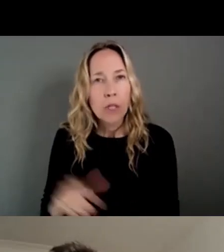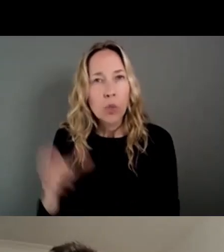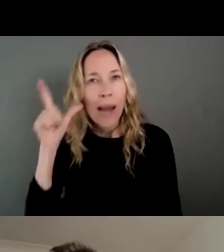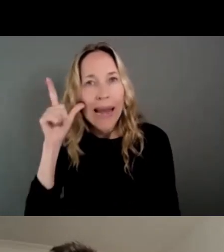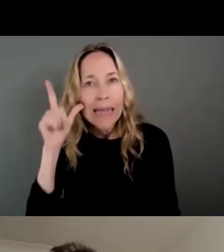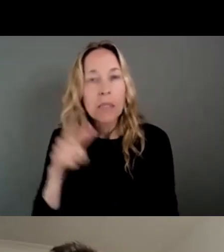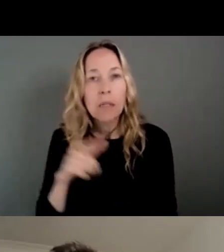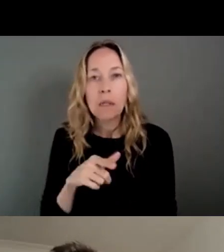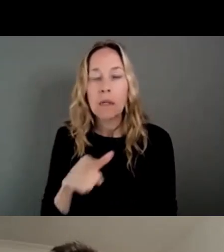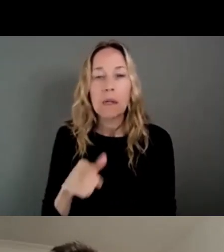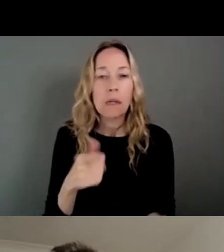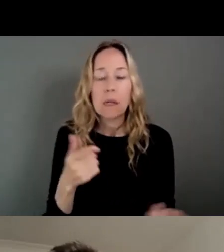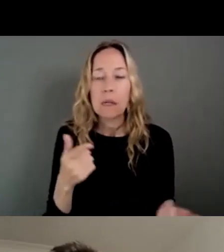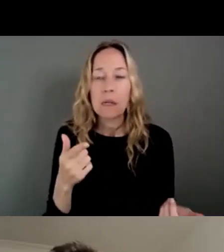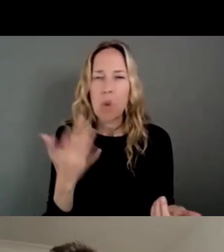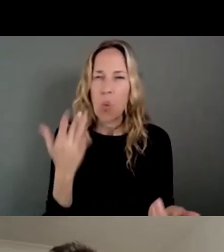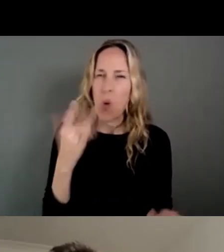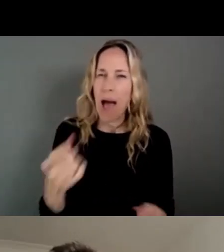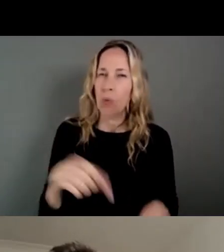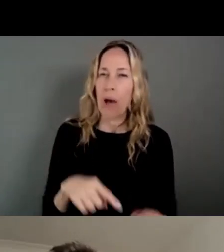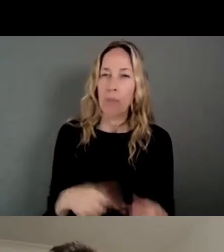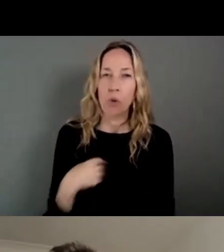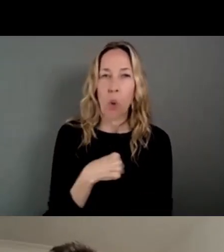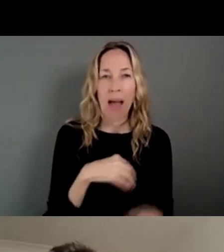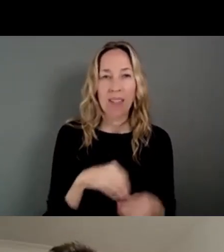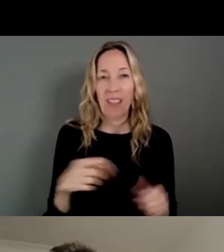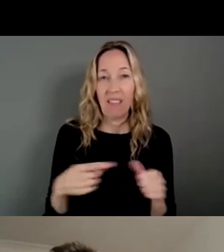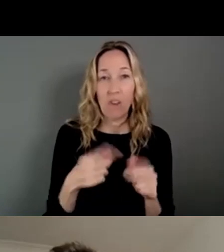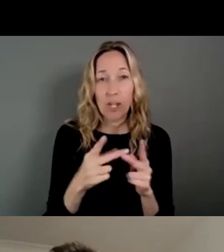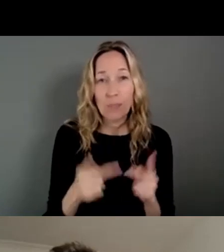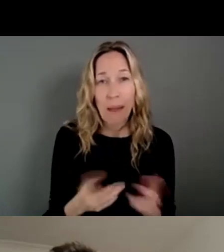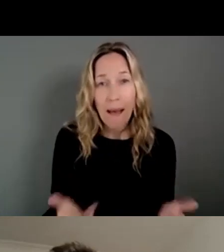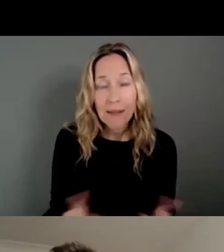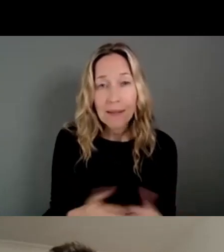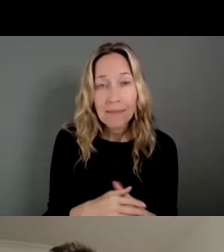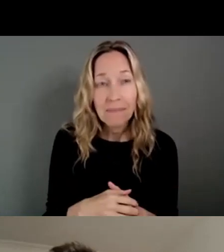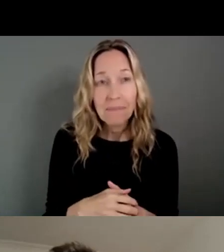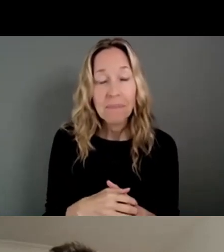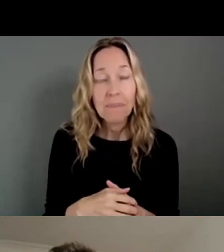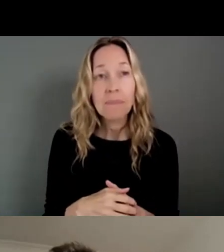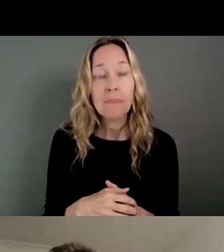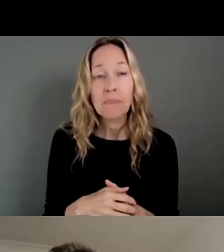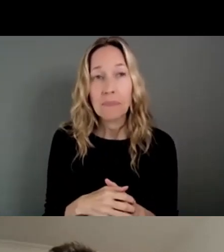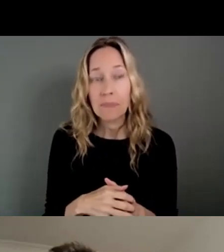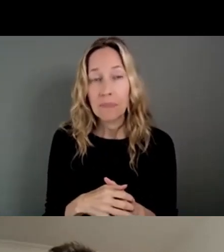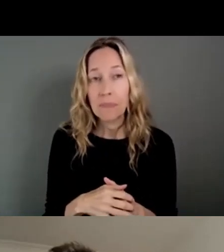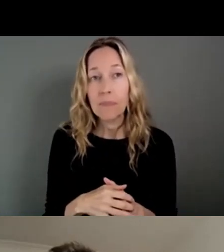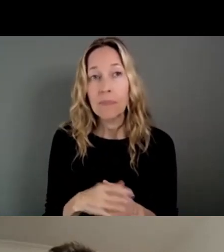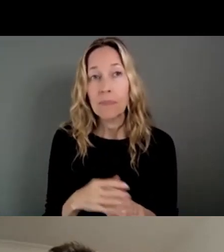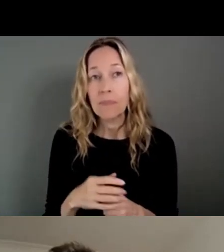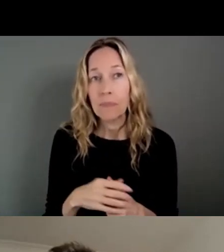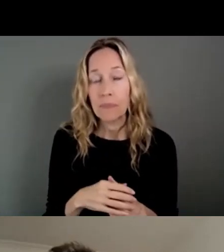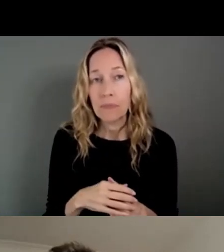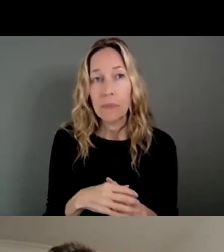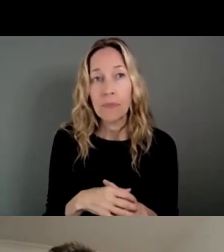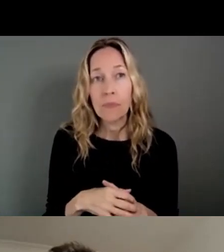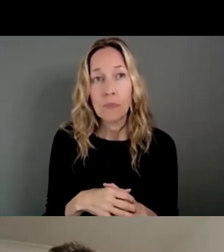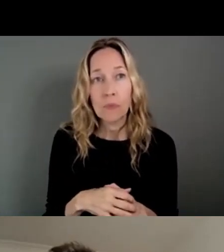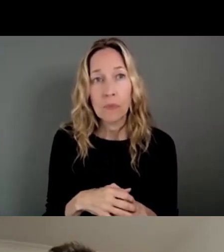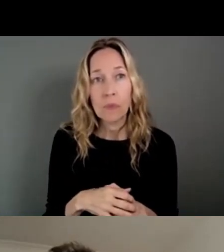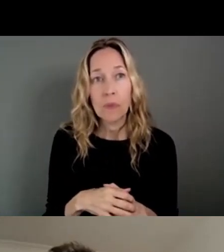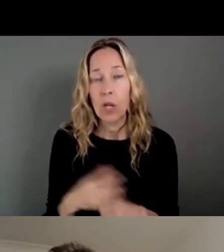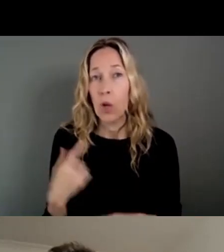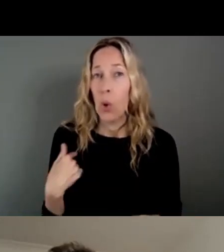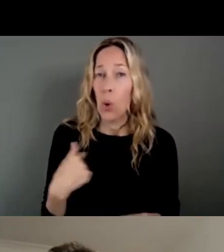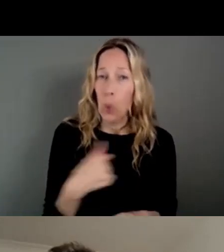Career paths are different for everybody, for every genre of music, for every genre of performance. We've been doing